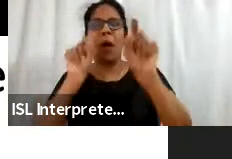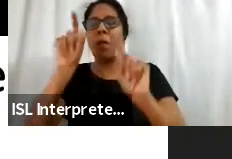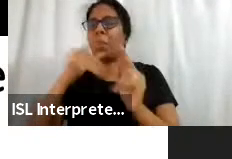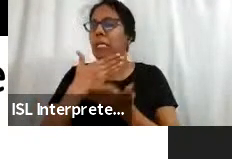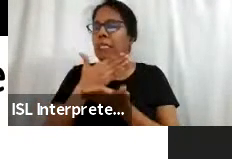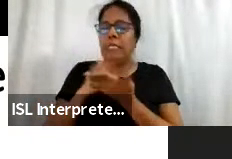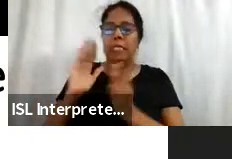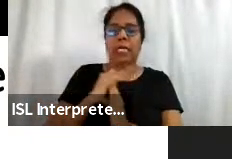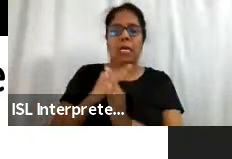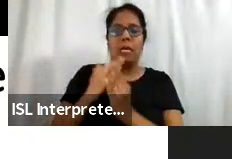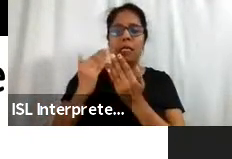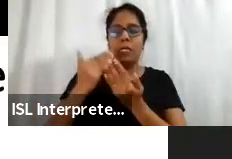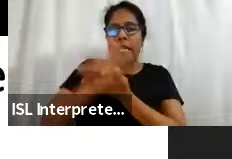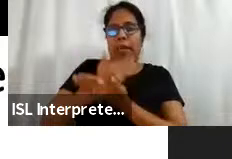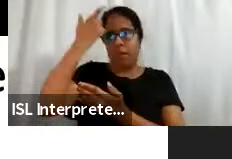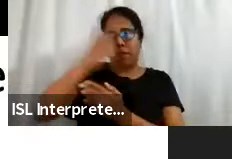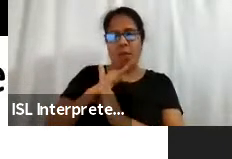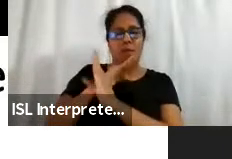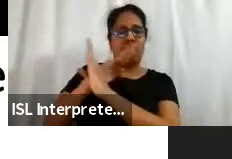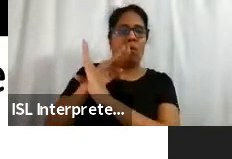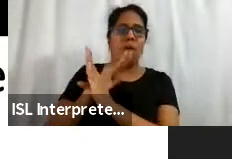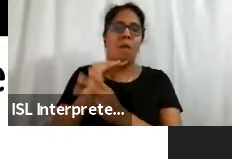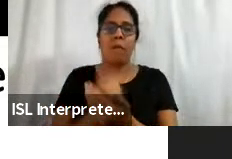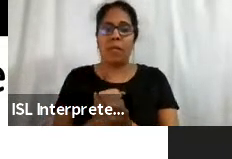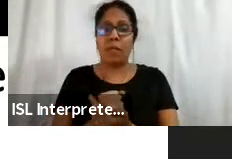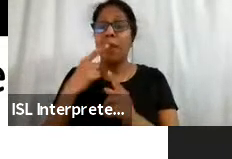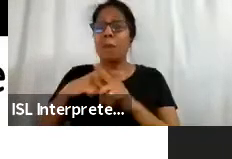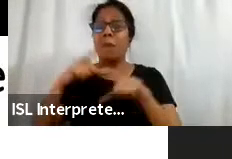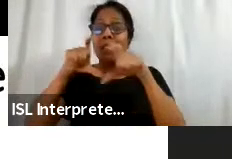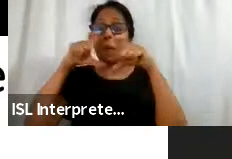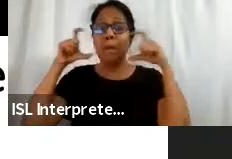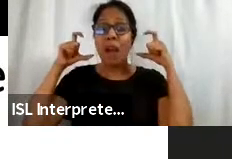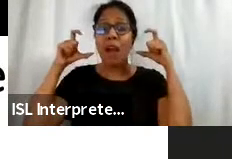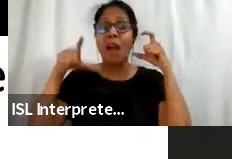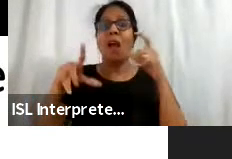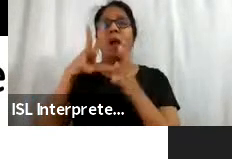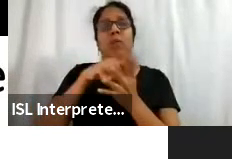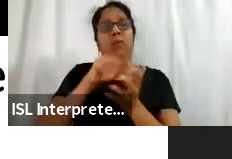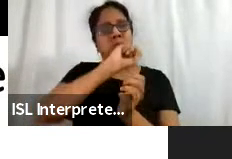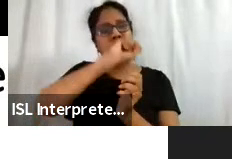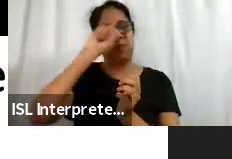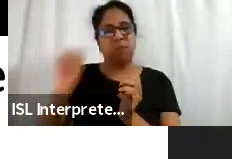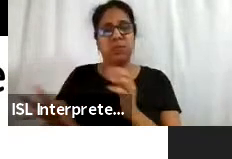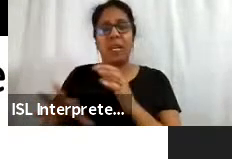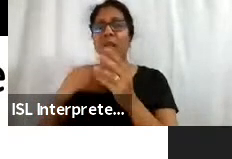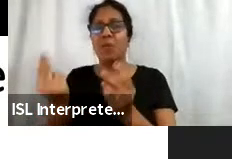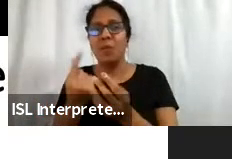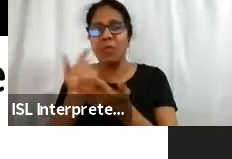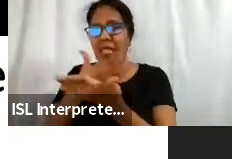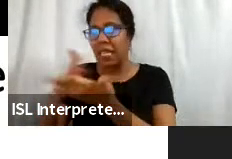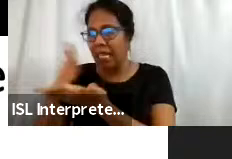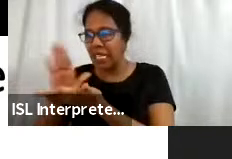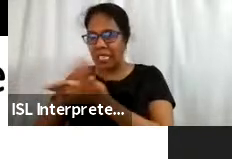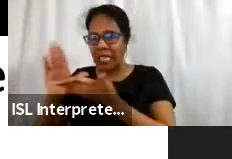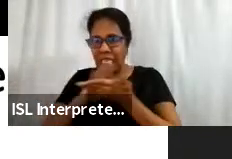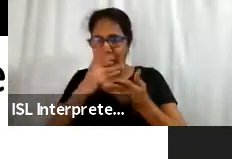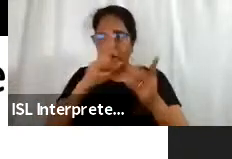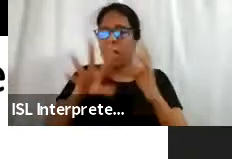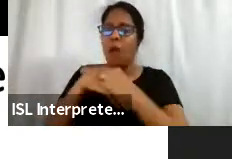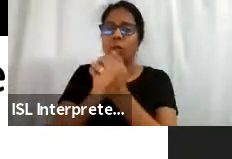patient. So of the disposable gloves, you can dispose, mask you clean, you disinfect